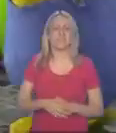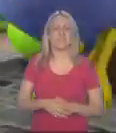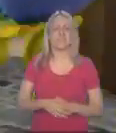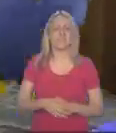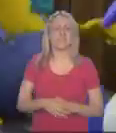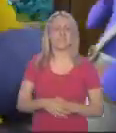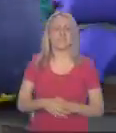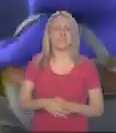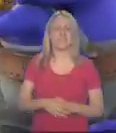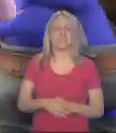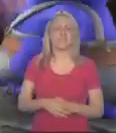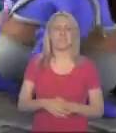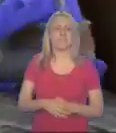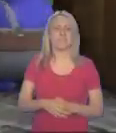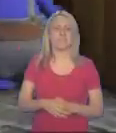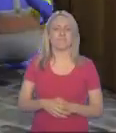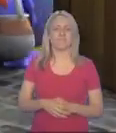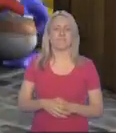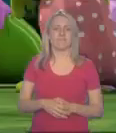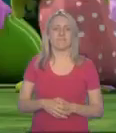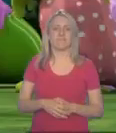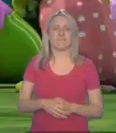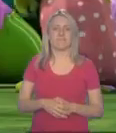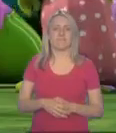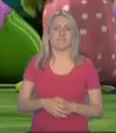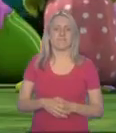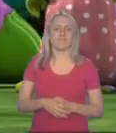This It's got lots of buttons.